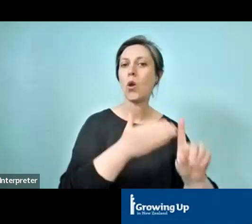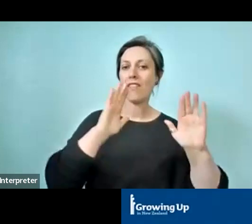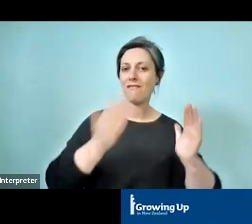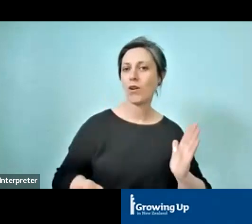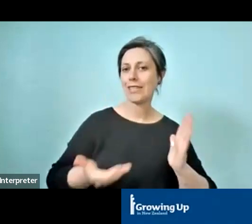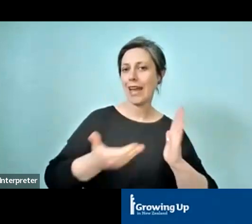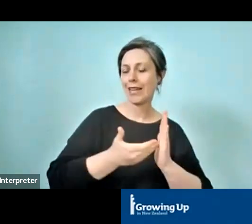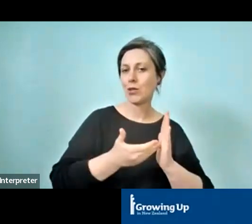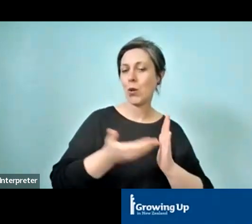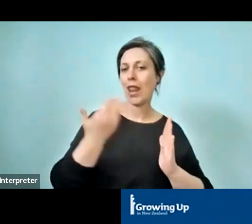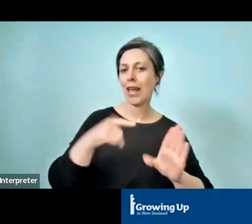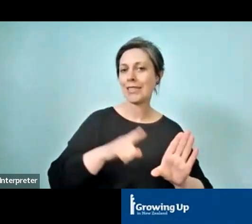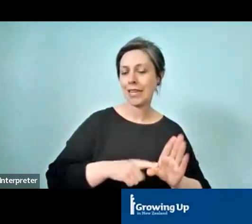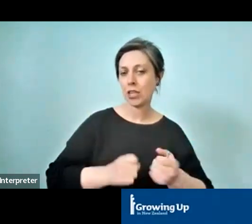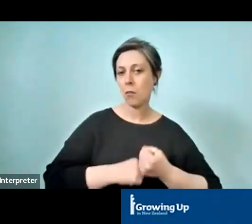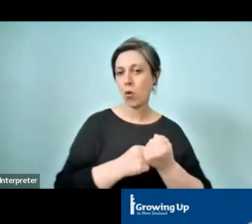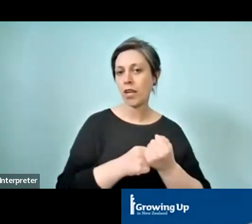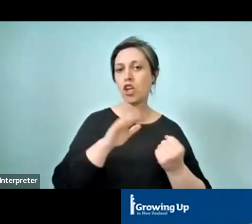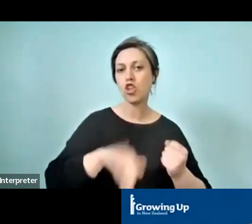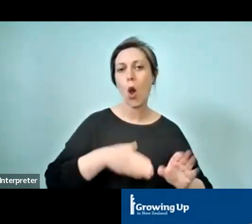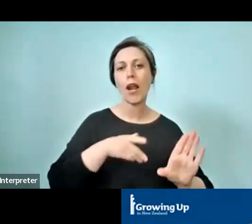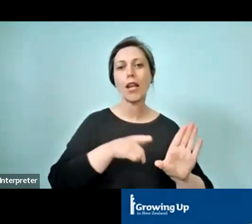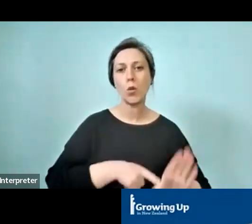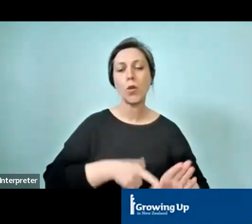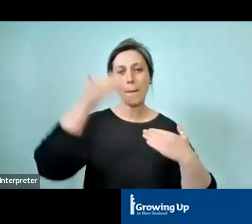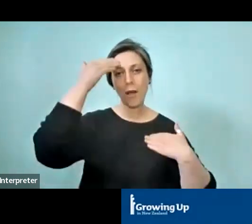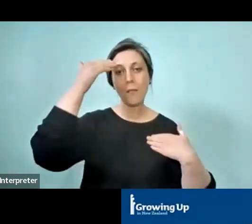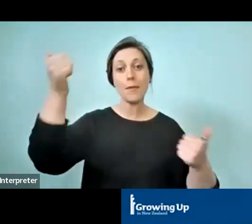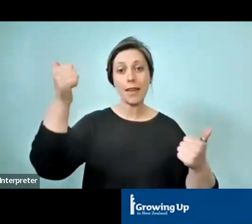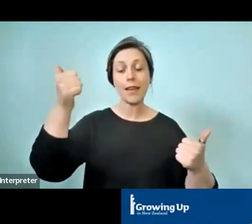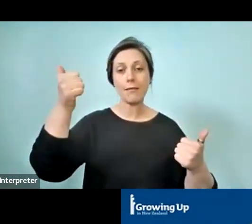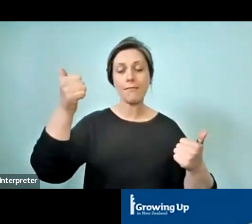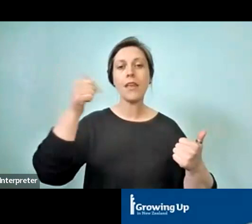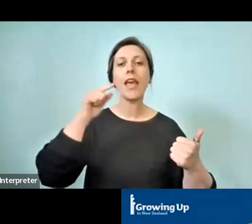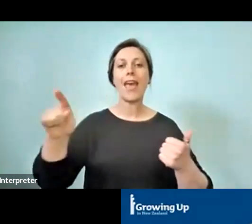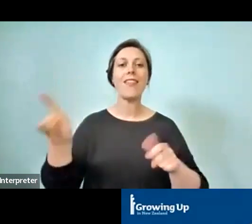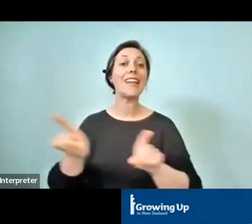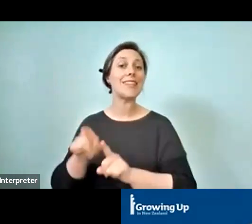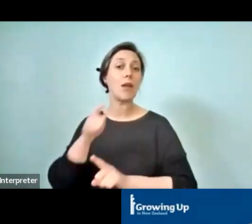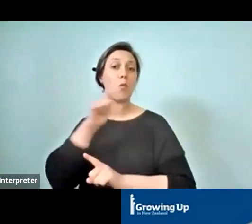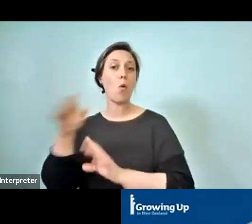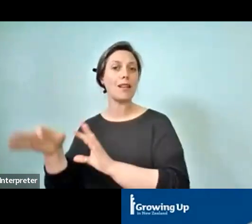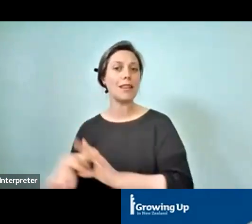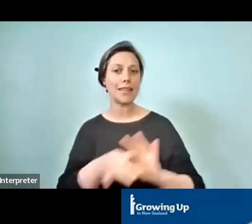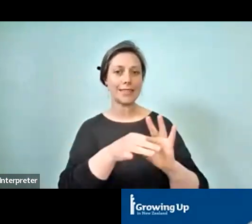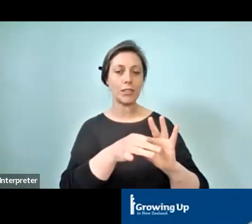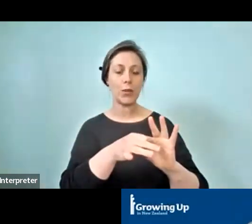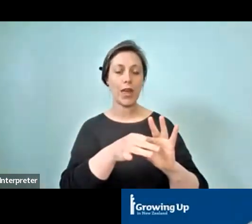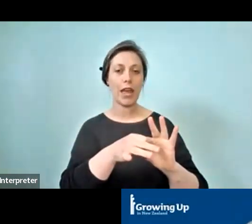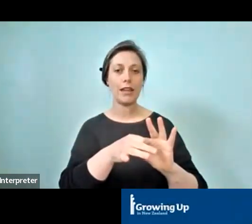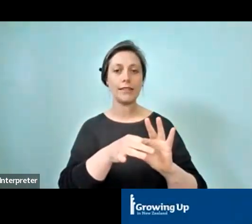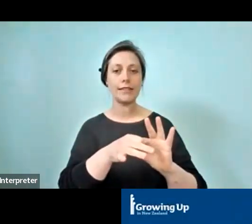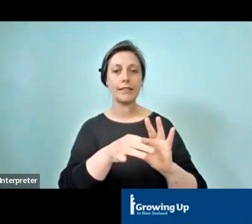which is to support child and youth mental wellbeing, and Manatu Howard is leading out on that as well, with the support of a number of